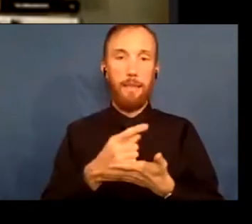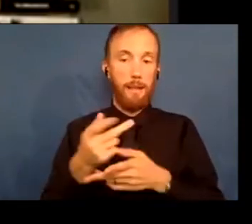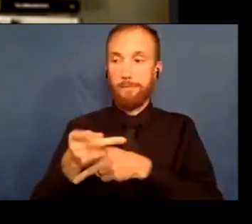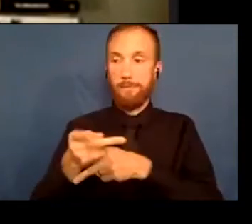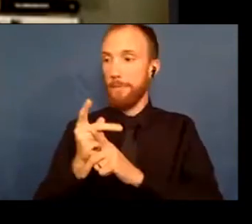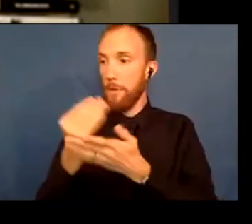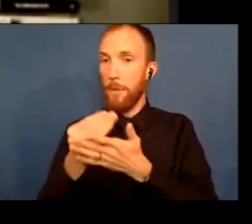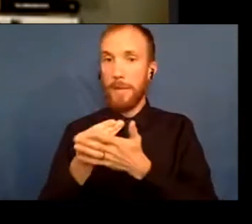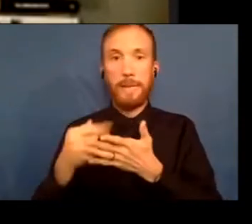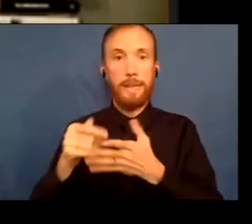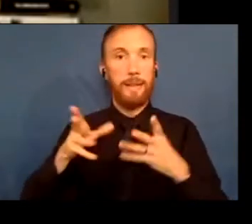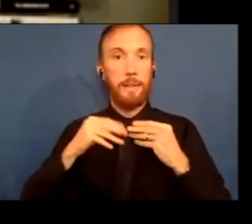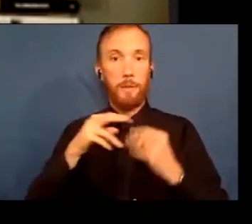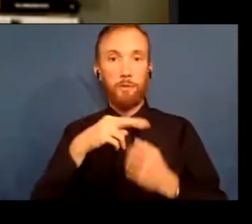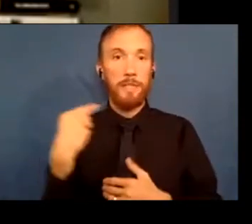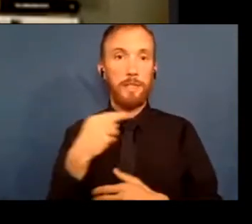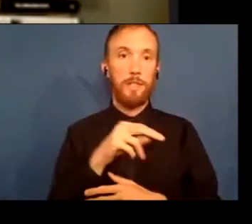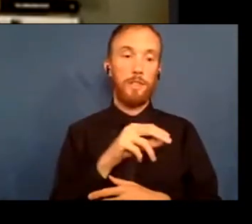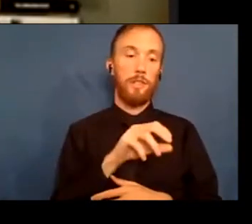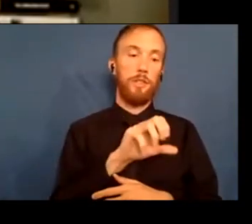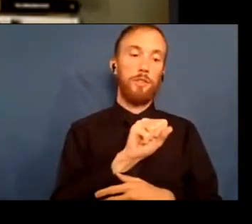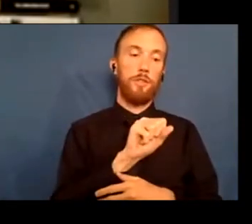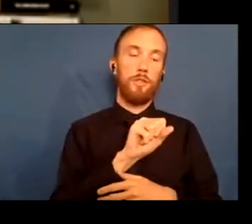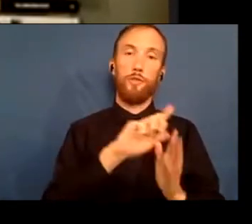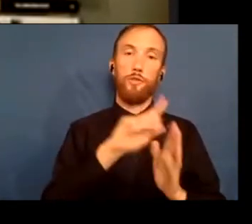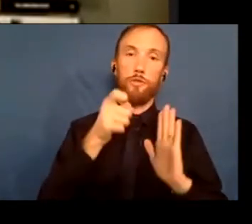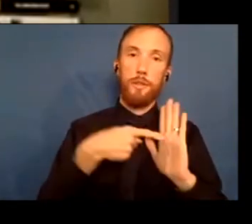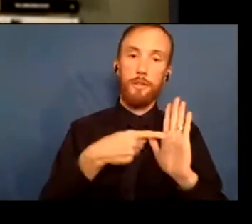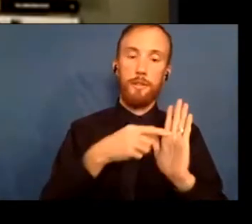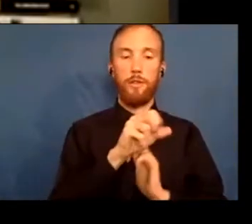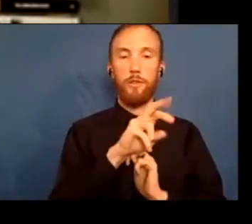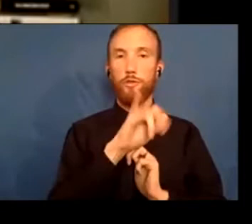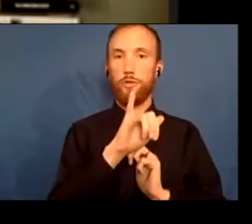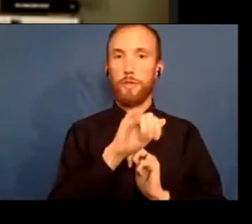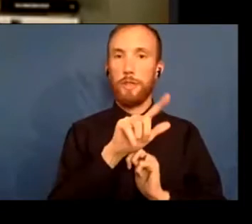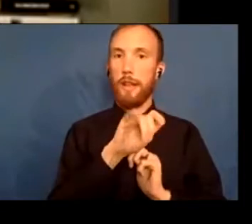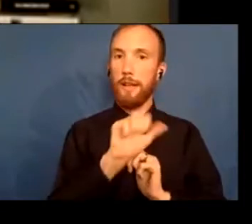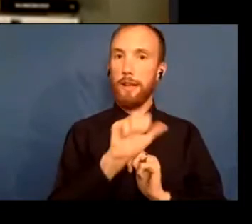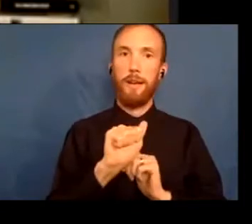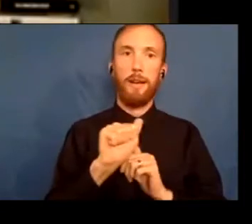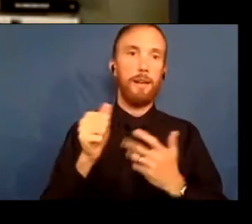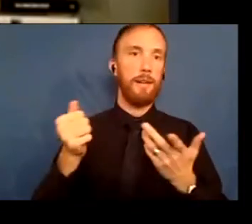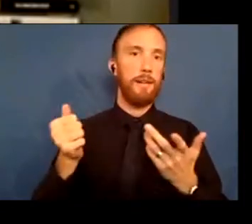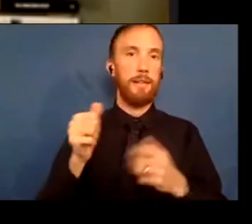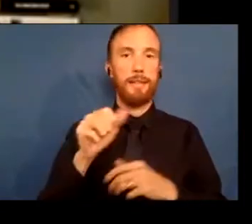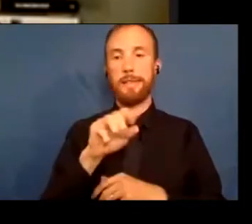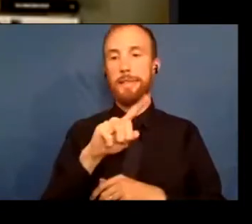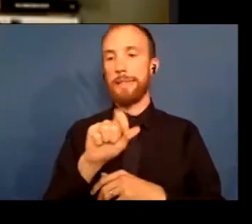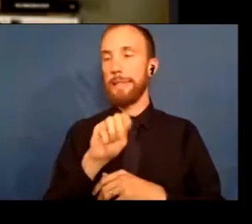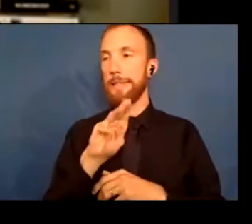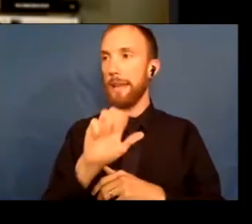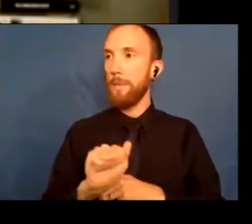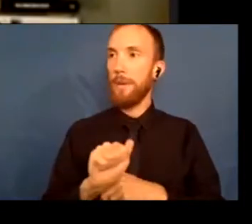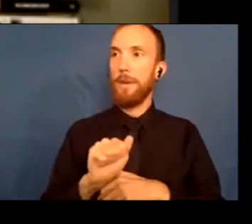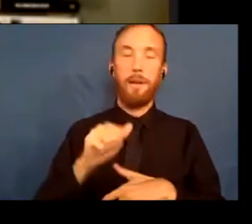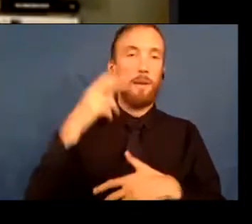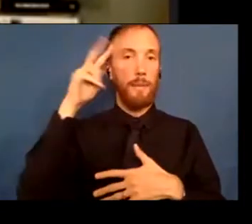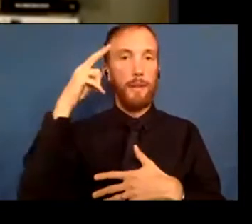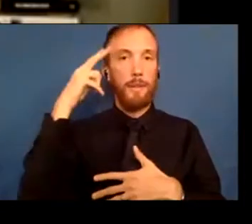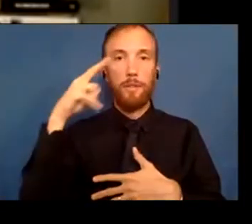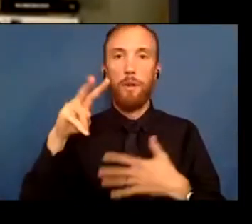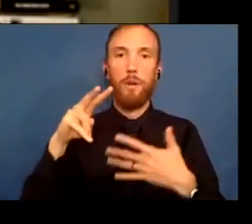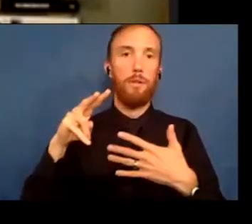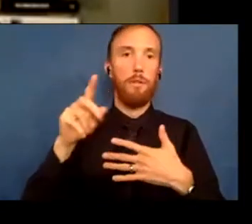in Zambia, Mexico. It's Malaysian, Sri Lankan, Zambian, Mexican,